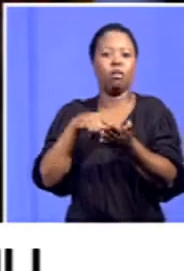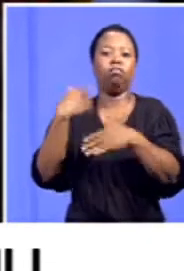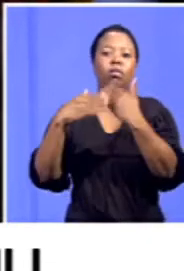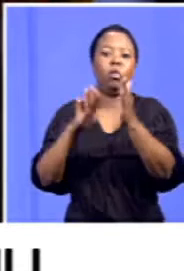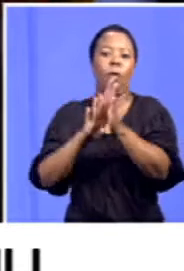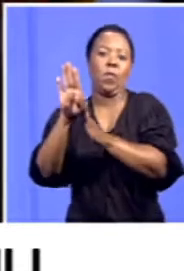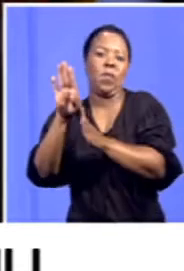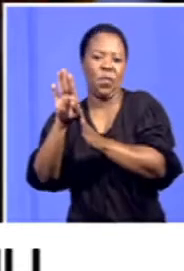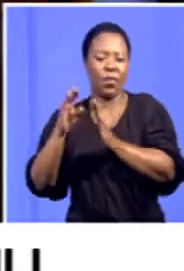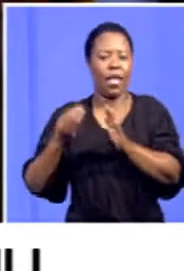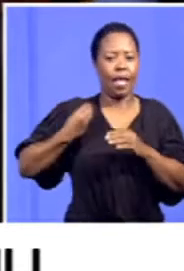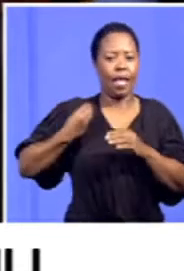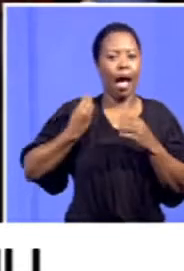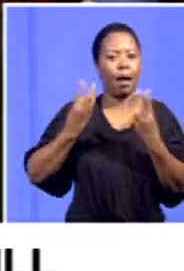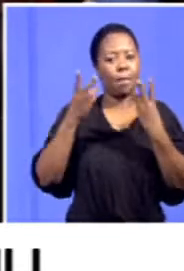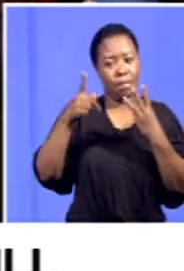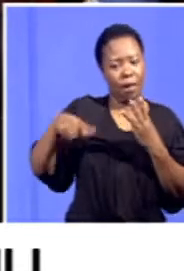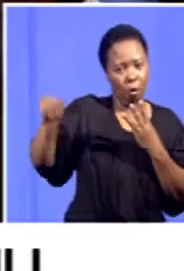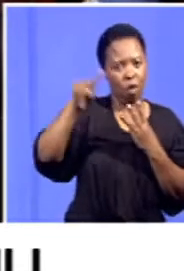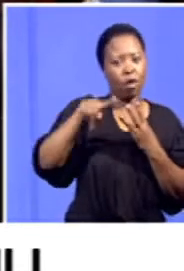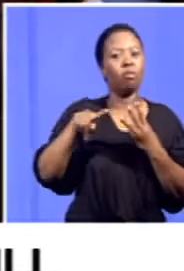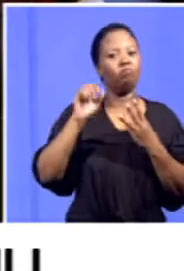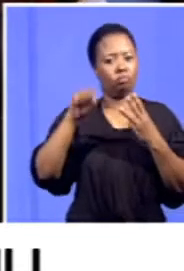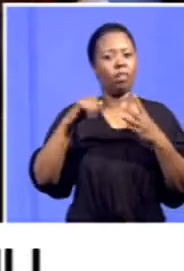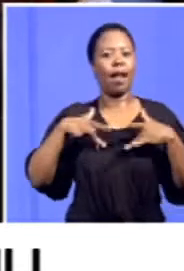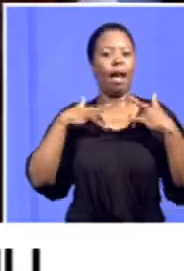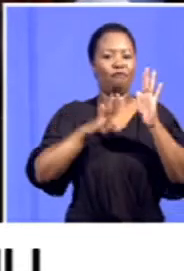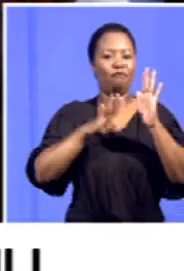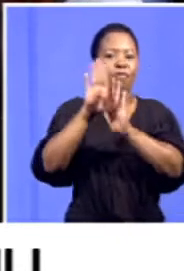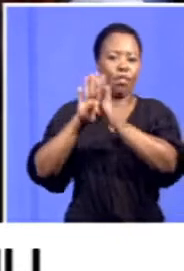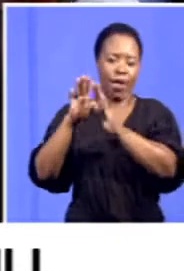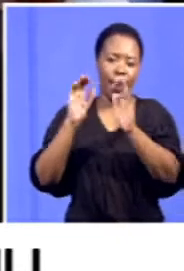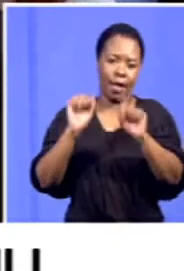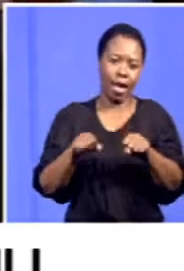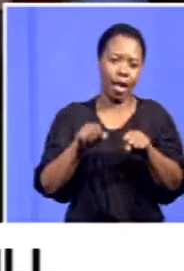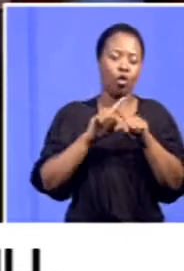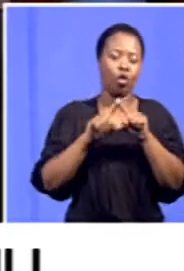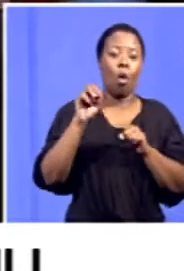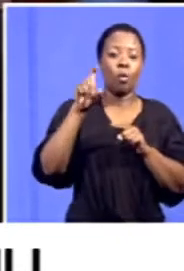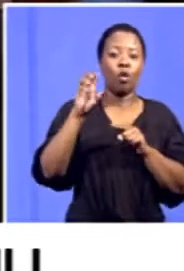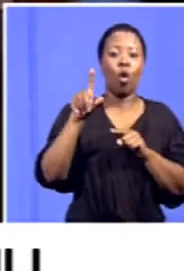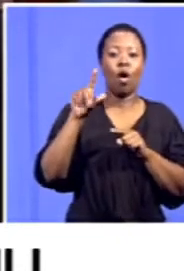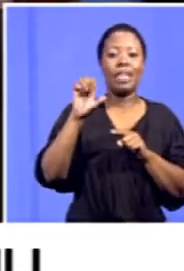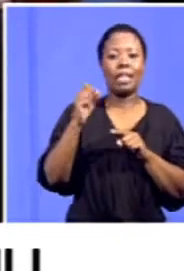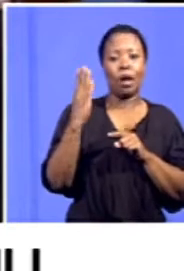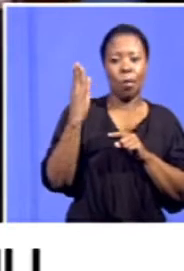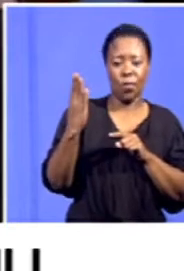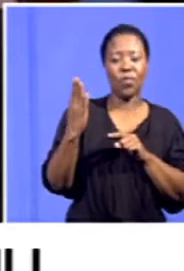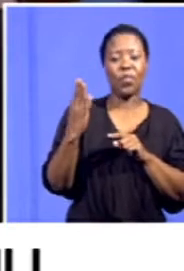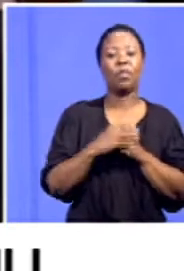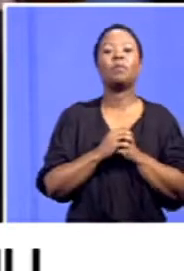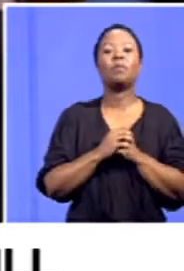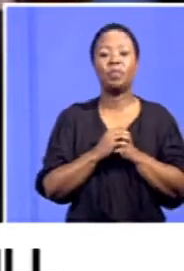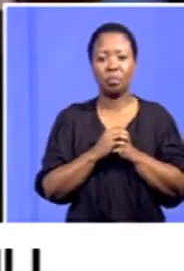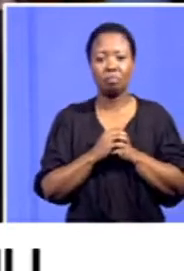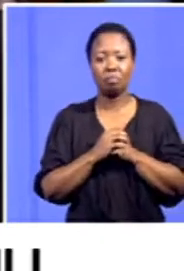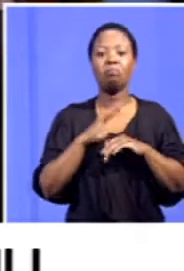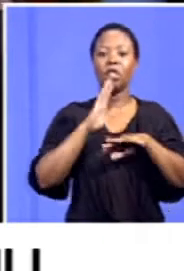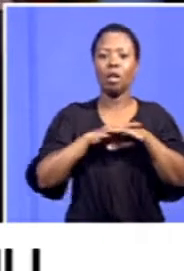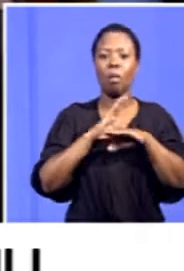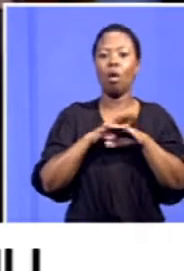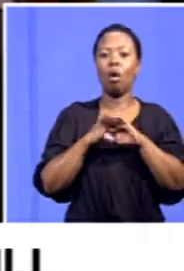young South Africans will be alleviated. Of course, as SABC News and Kolisi, we will be taking that briefing, or